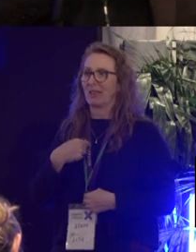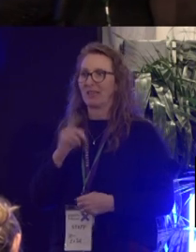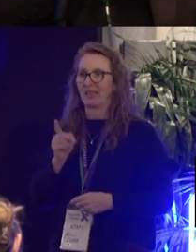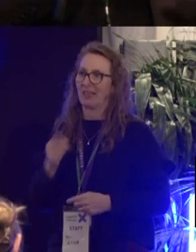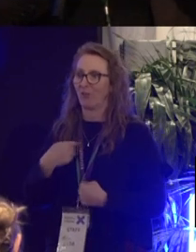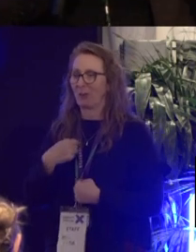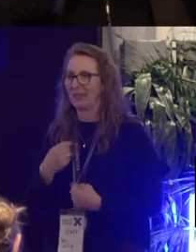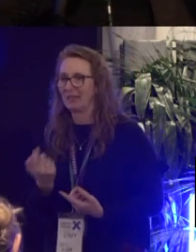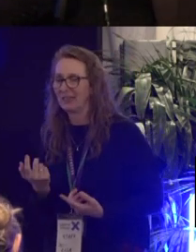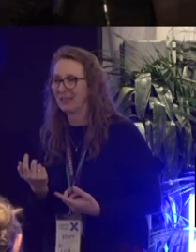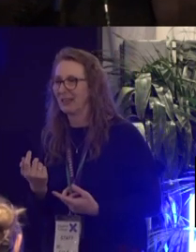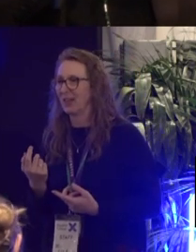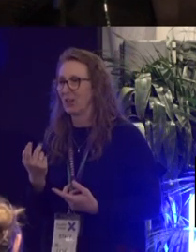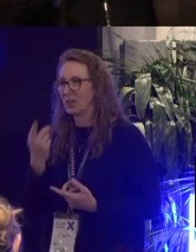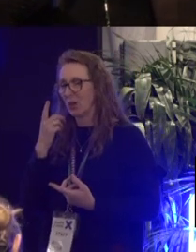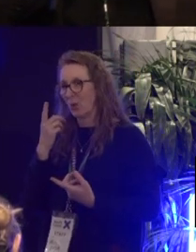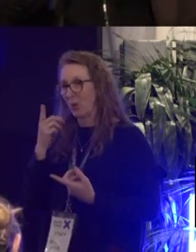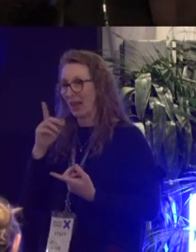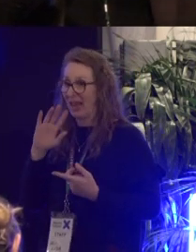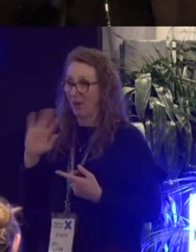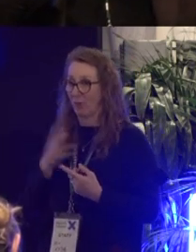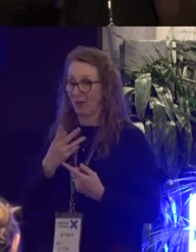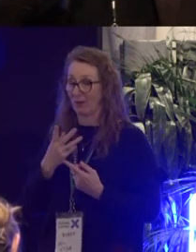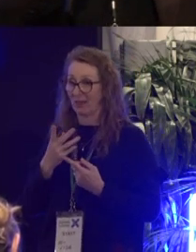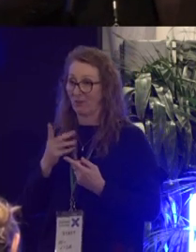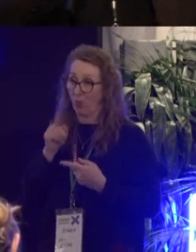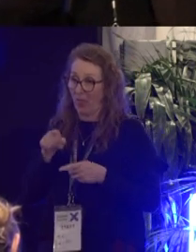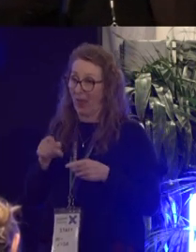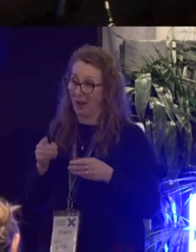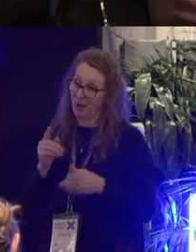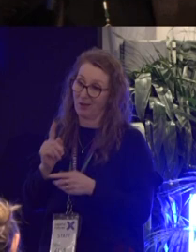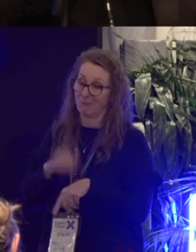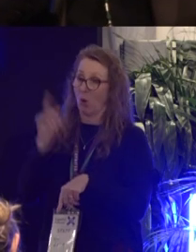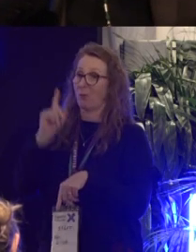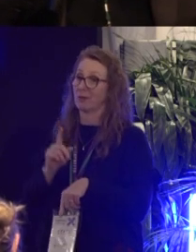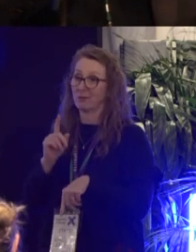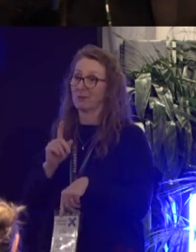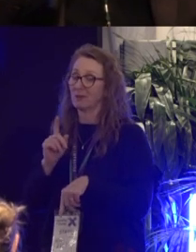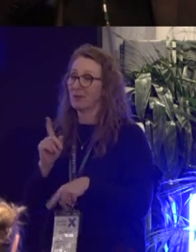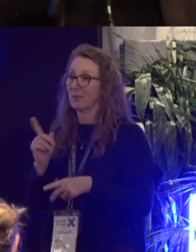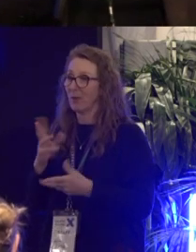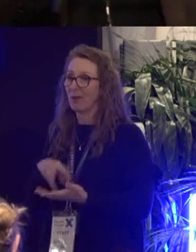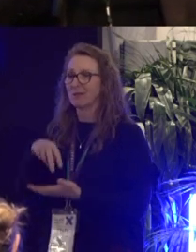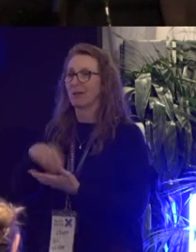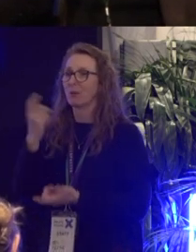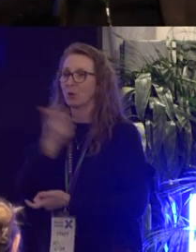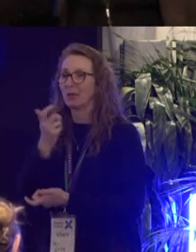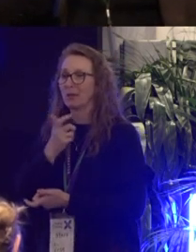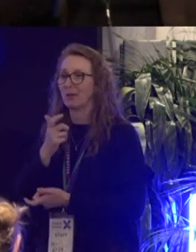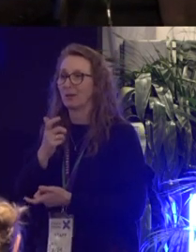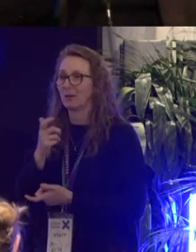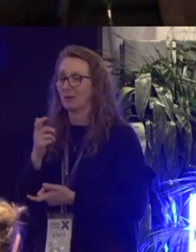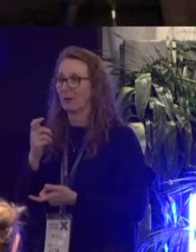everything about it is for that moment, but it's the same. So in fact, what a great stand-up comedian will do is they'll make the thing feel